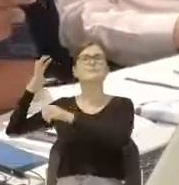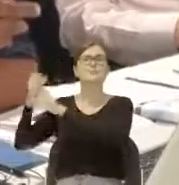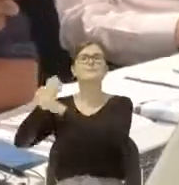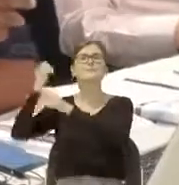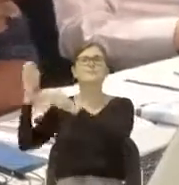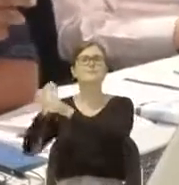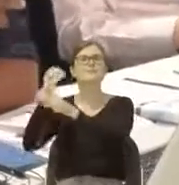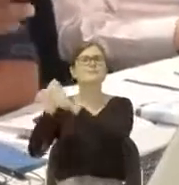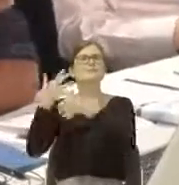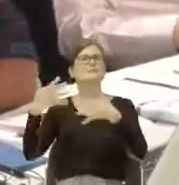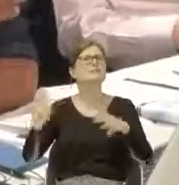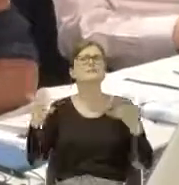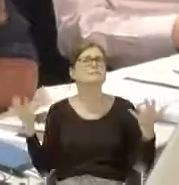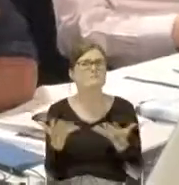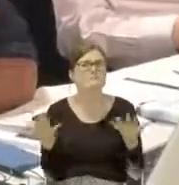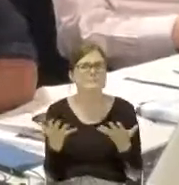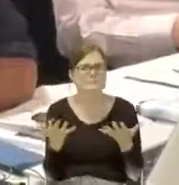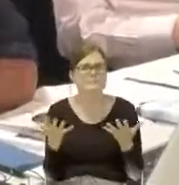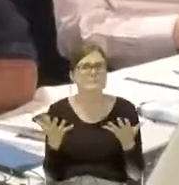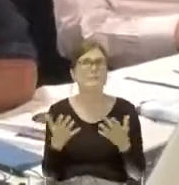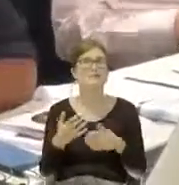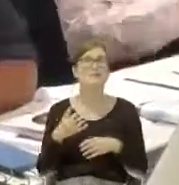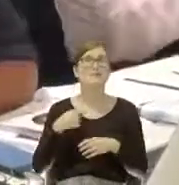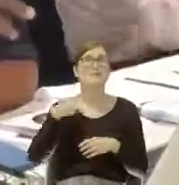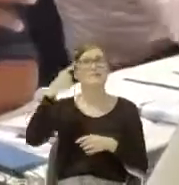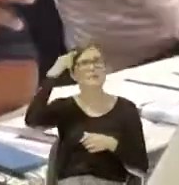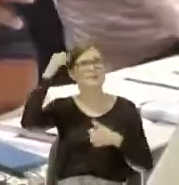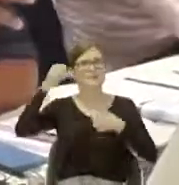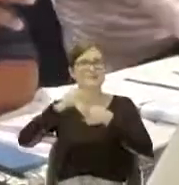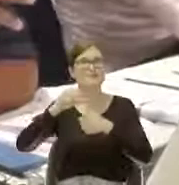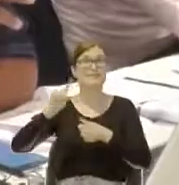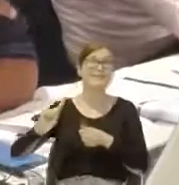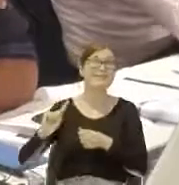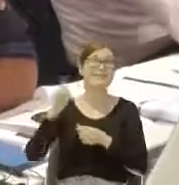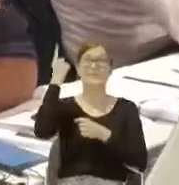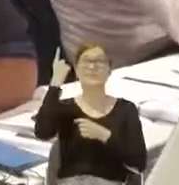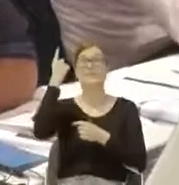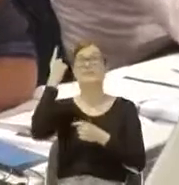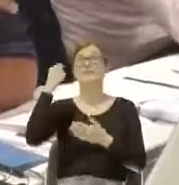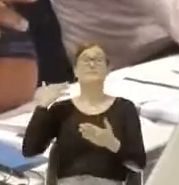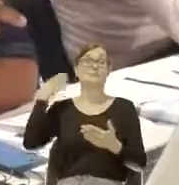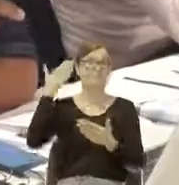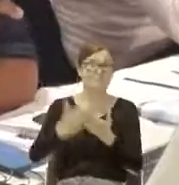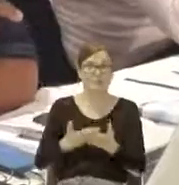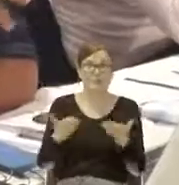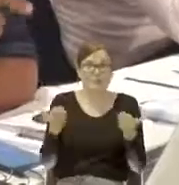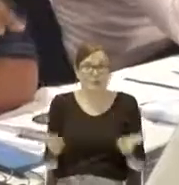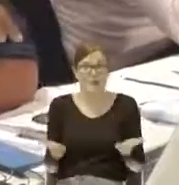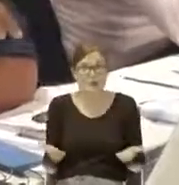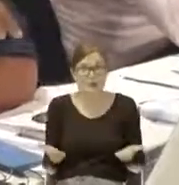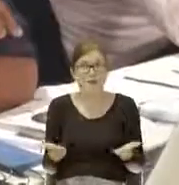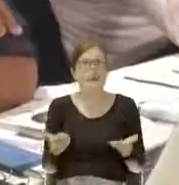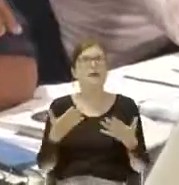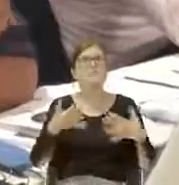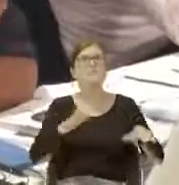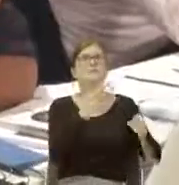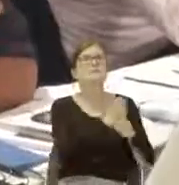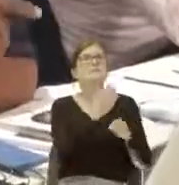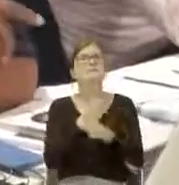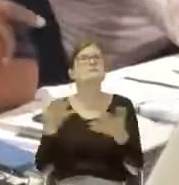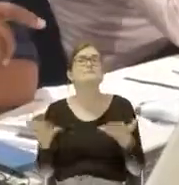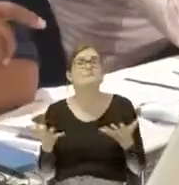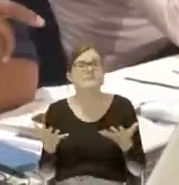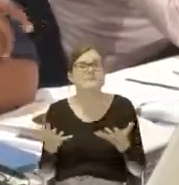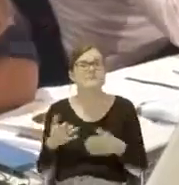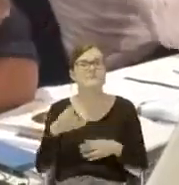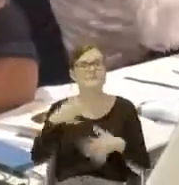must focus particularly on the progress since Quito, where we adopted the new urban agenda as we know